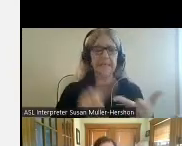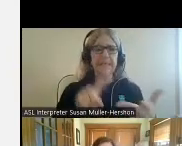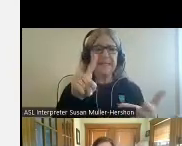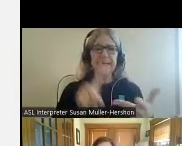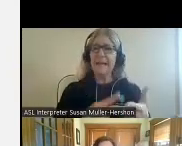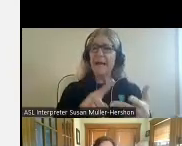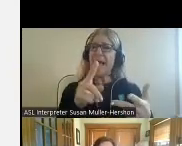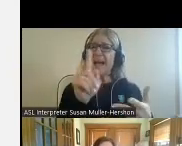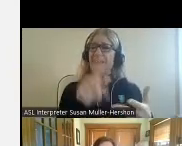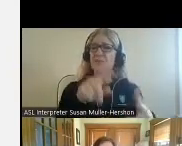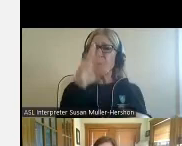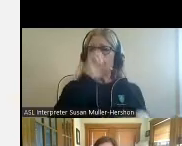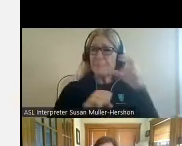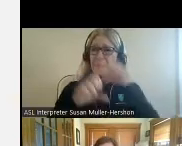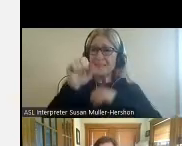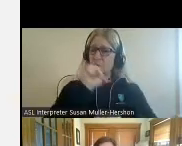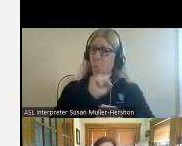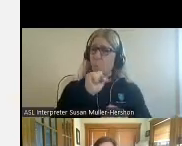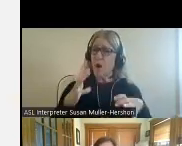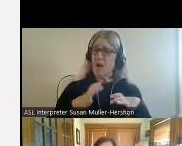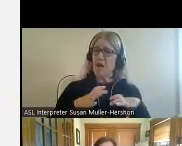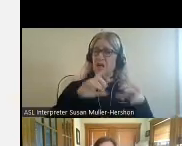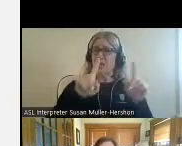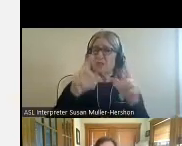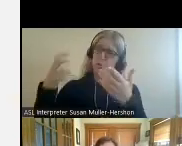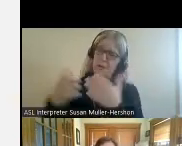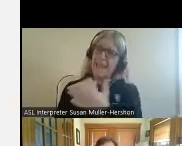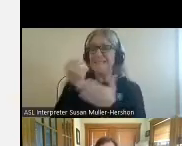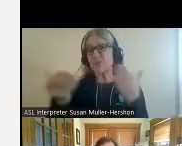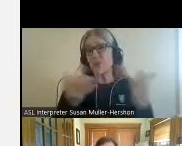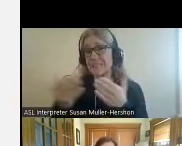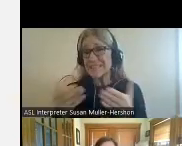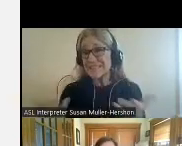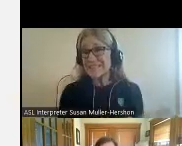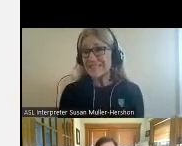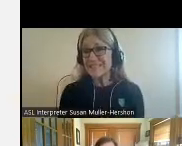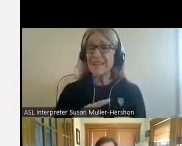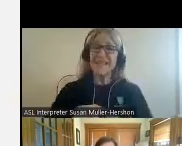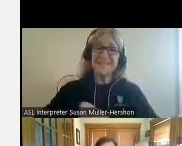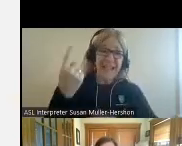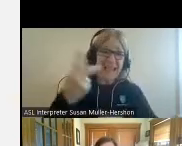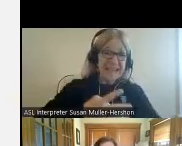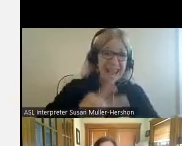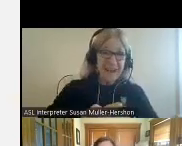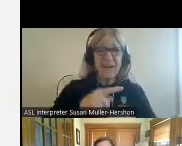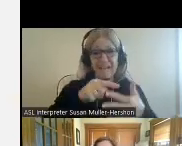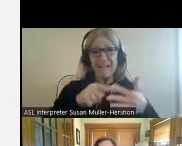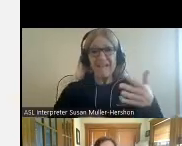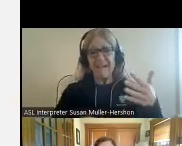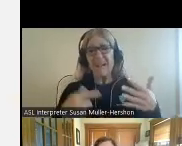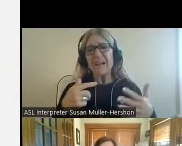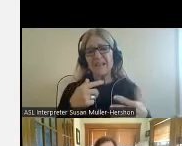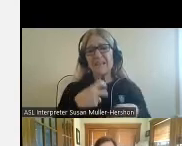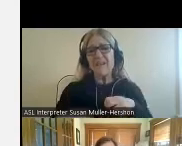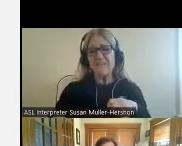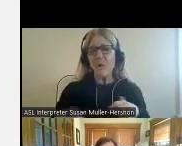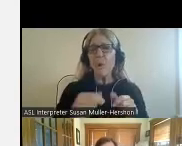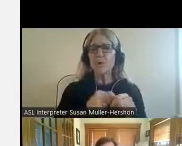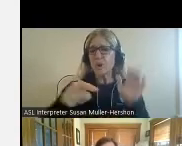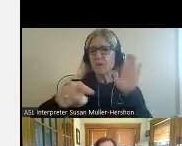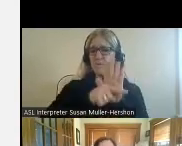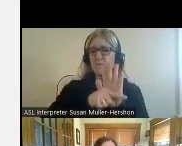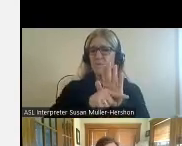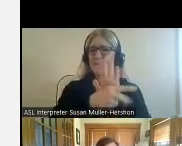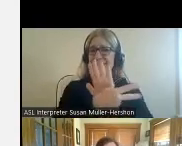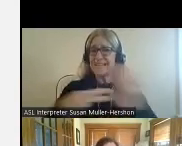off work or take away time from family care in order to access these services, and that being difficult. And also the stigma associated